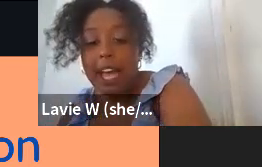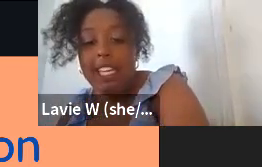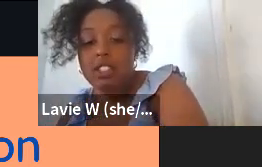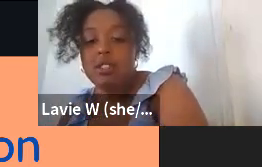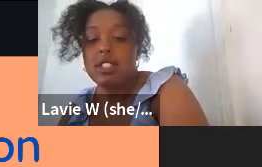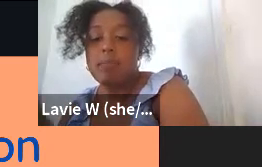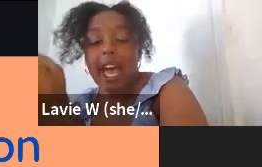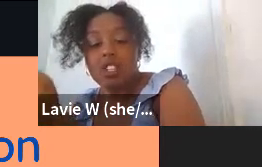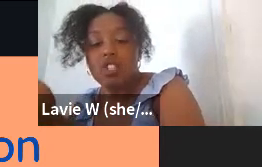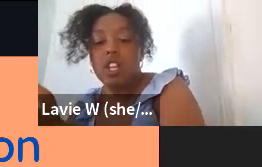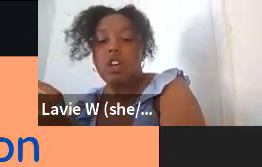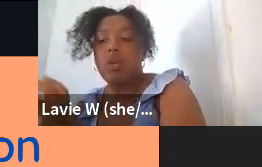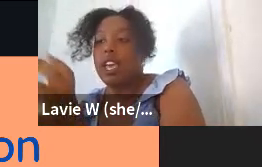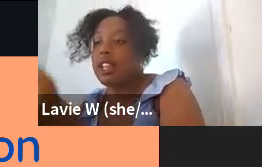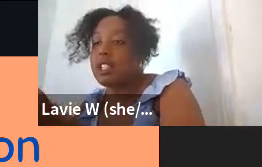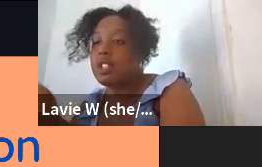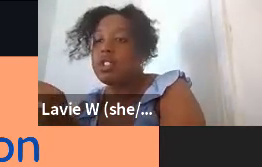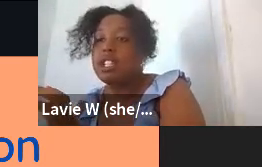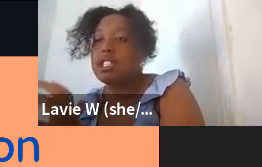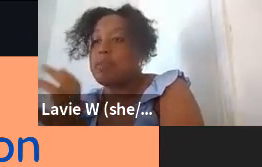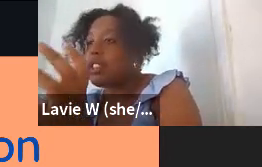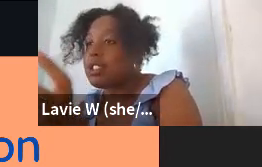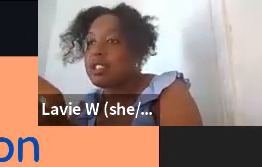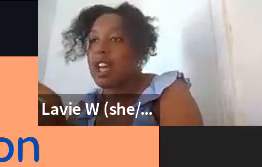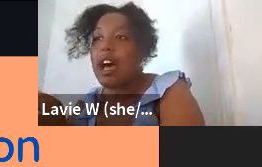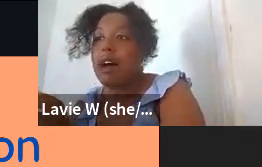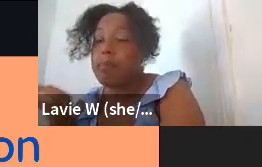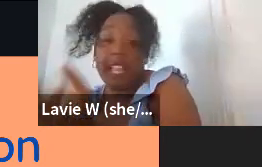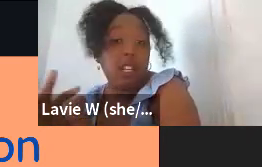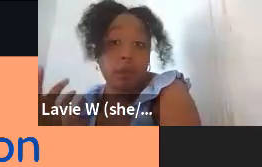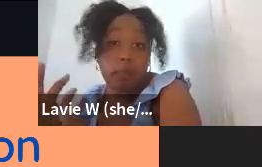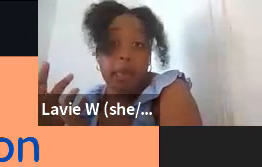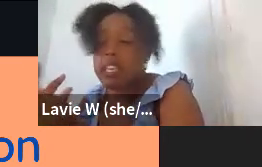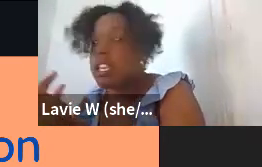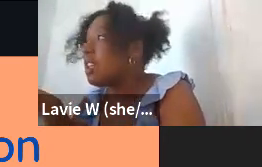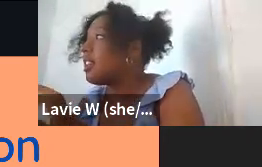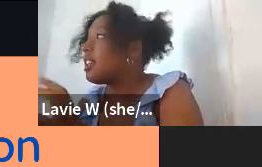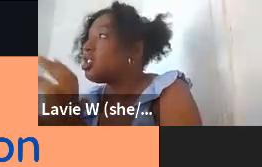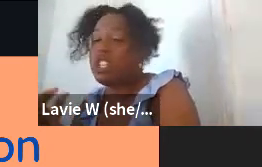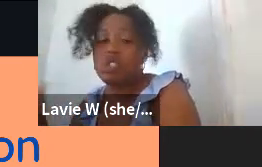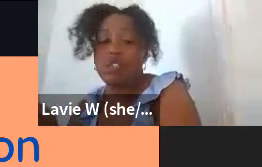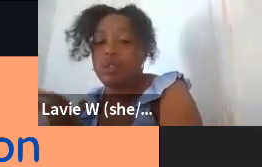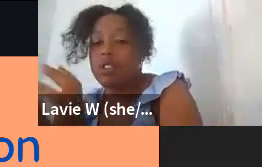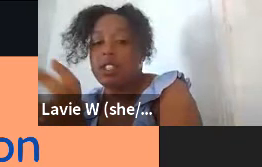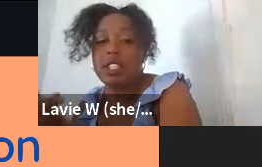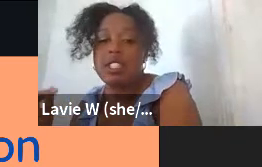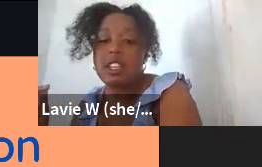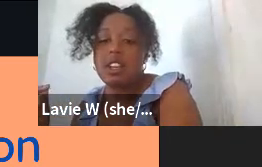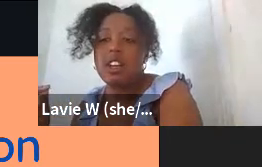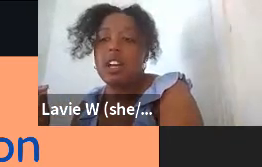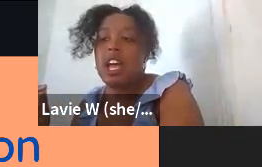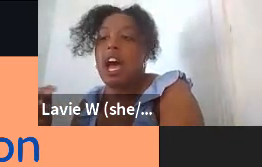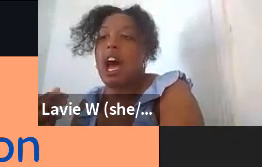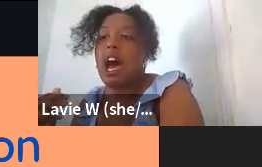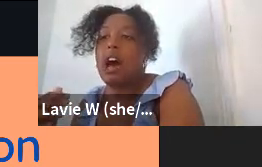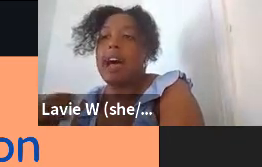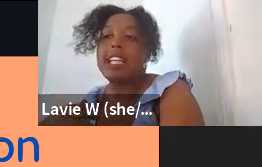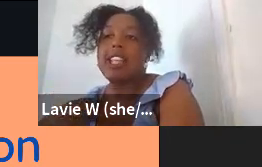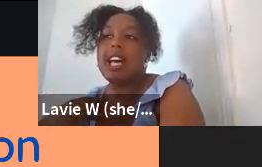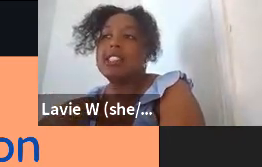goes back into this packaging. Okay, let's make this palatable. Maybe let's change a few of these things here.